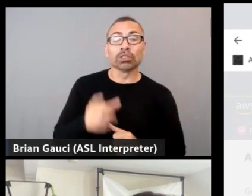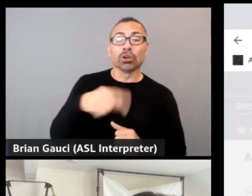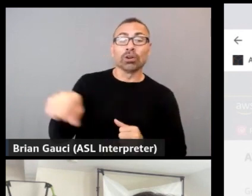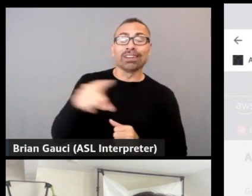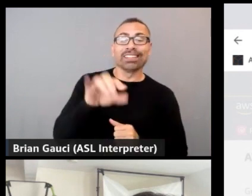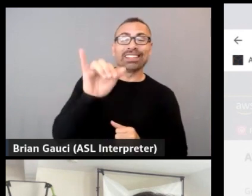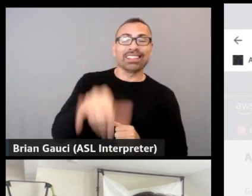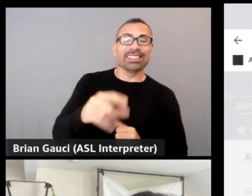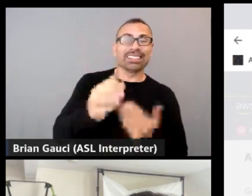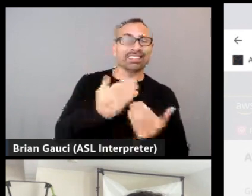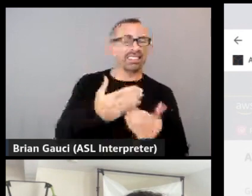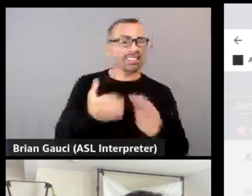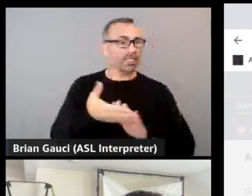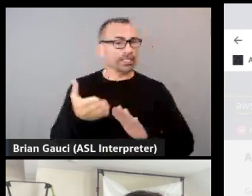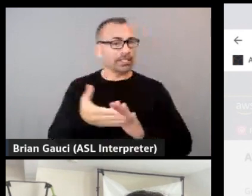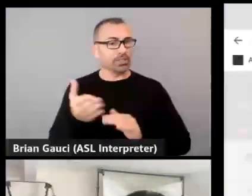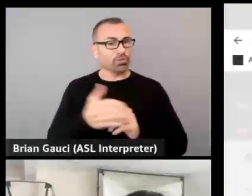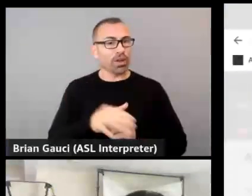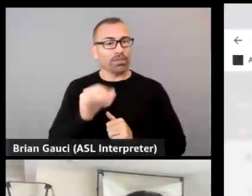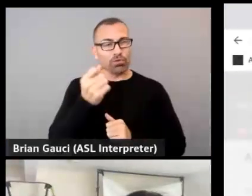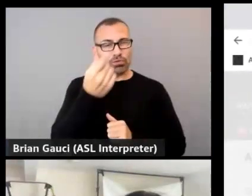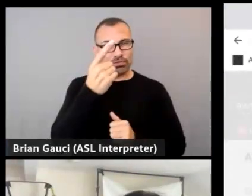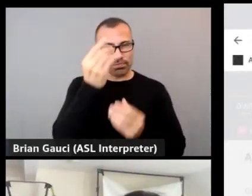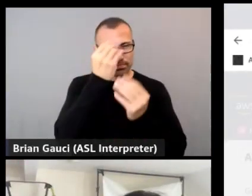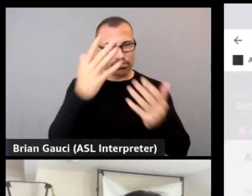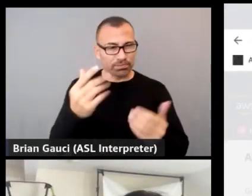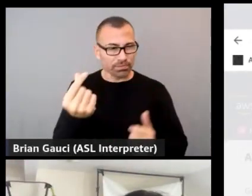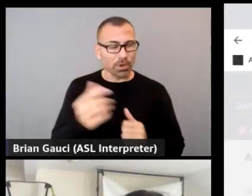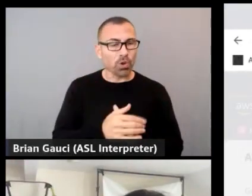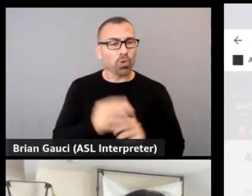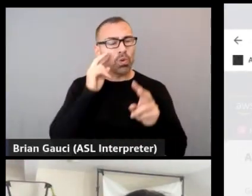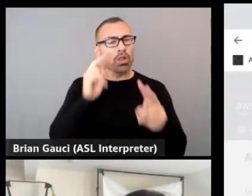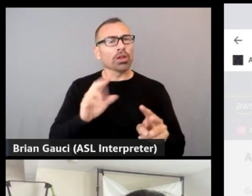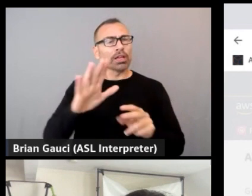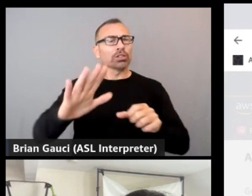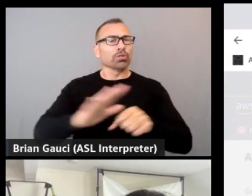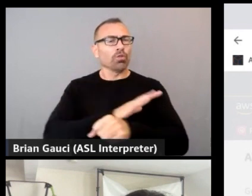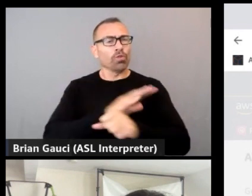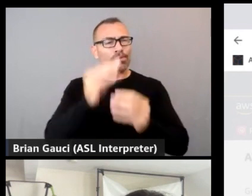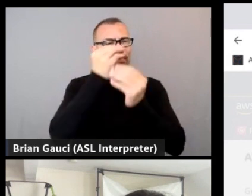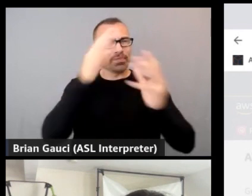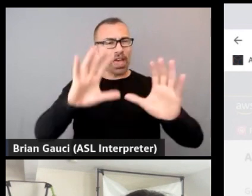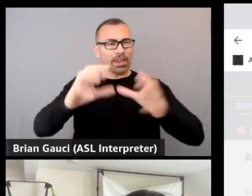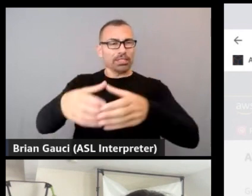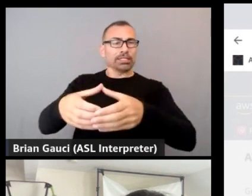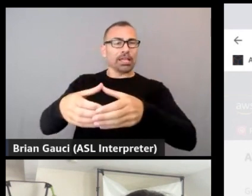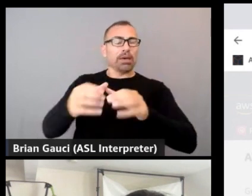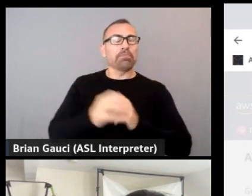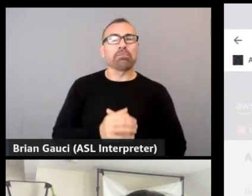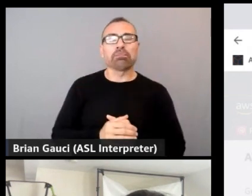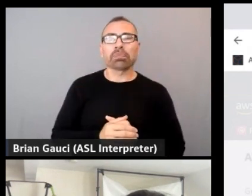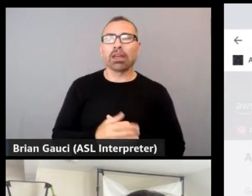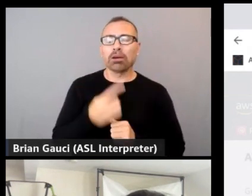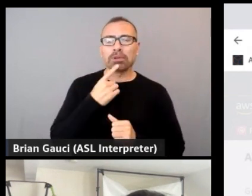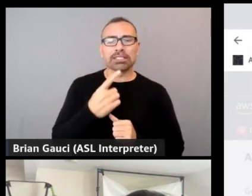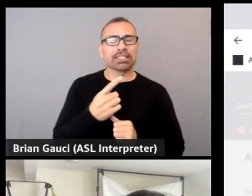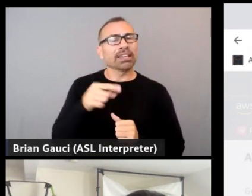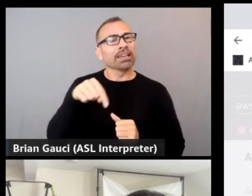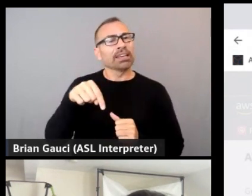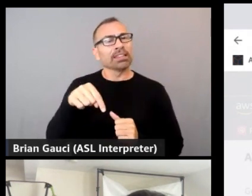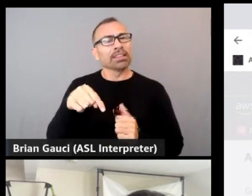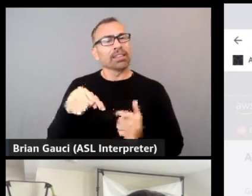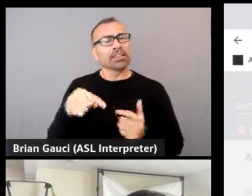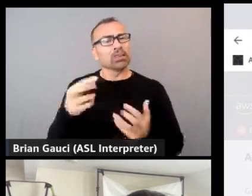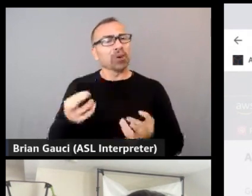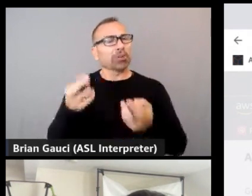is we look statistically at your entire data set and say, okay, maybe these are not, let's say, recommendations that we think are great rules for you to have for data quality,